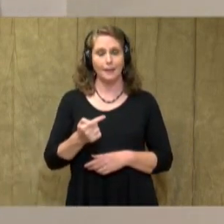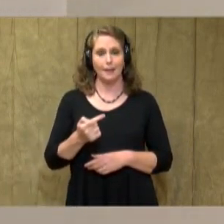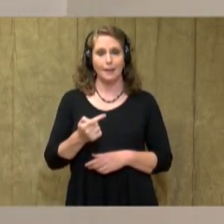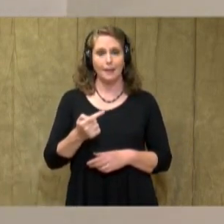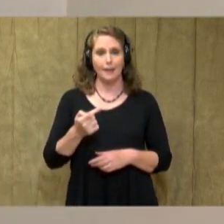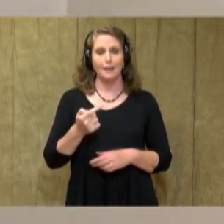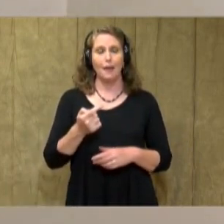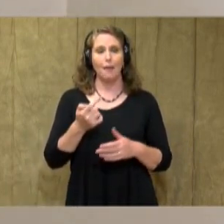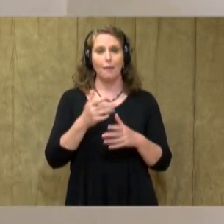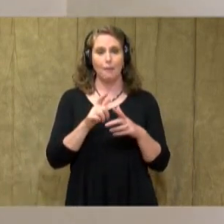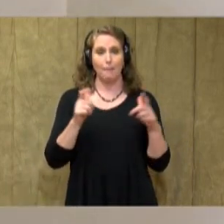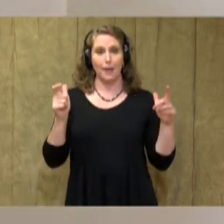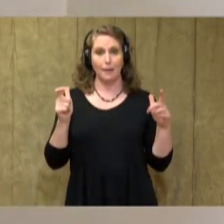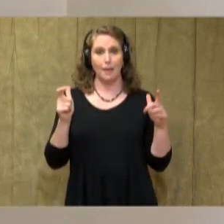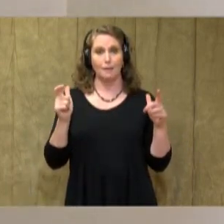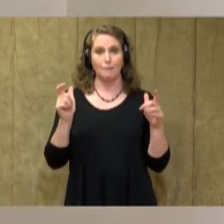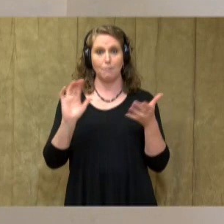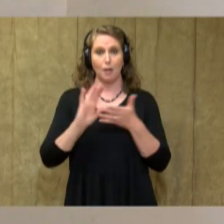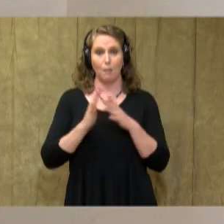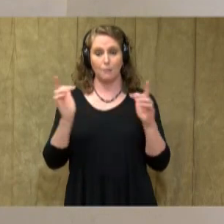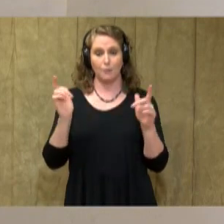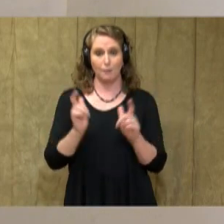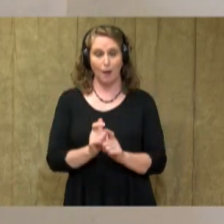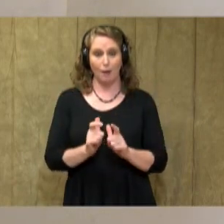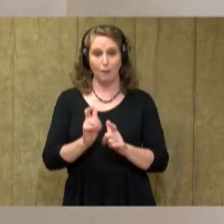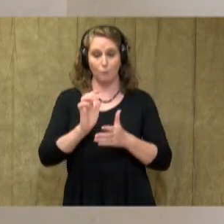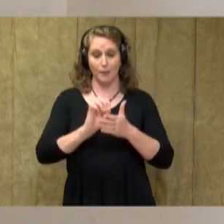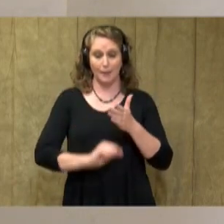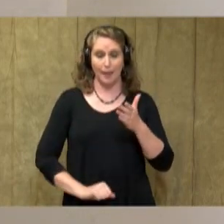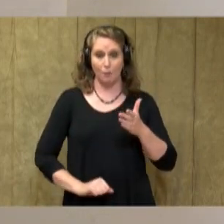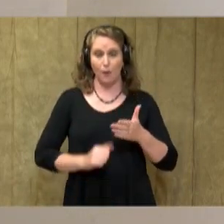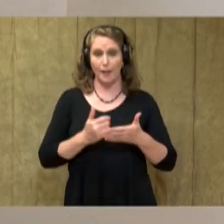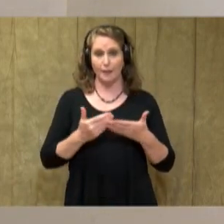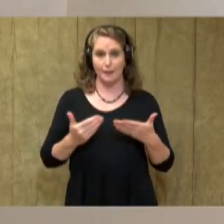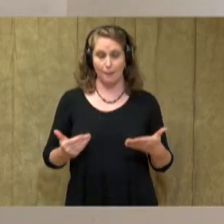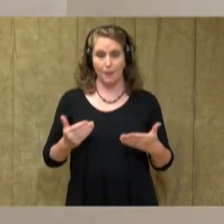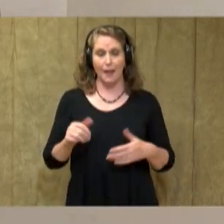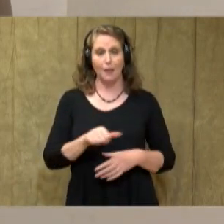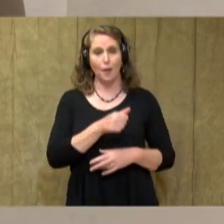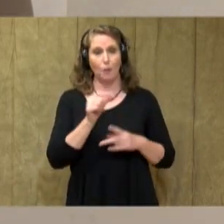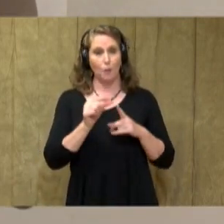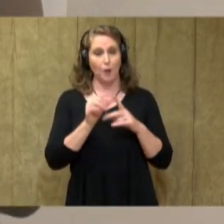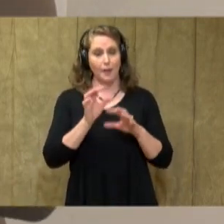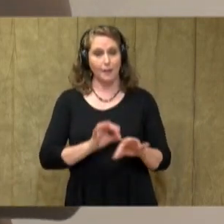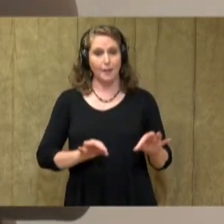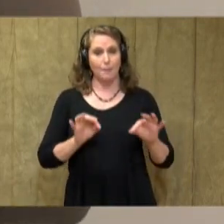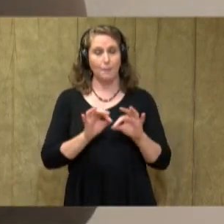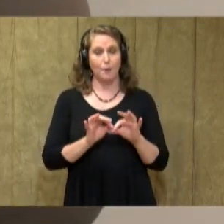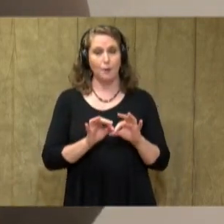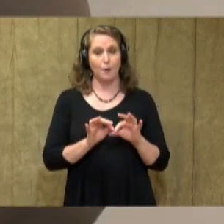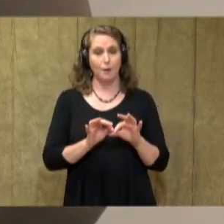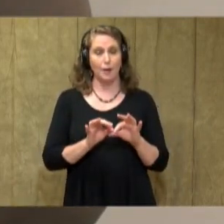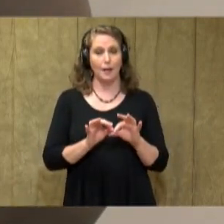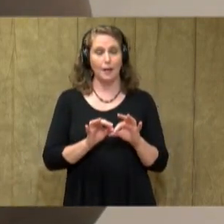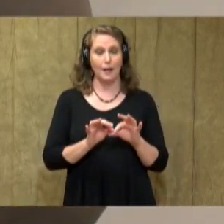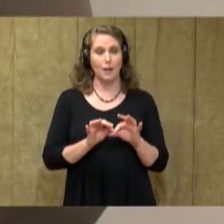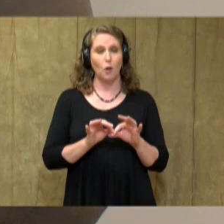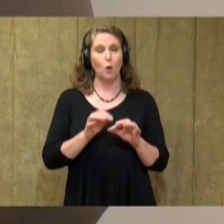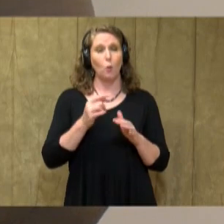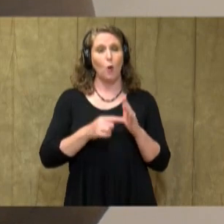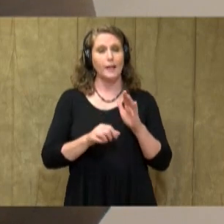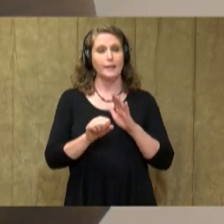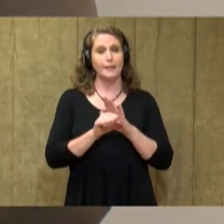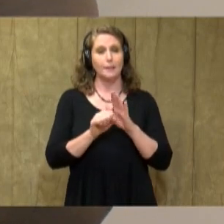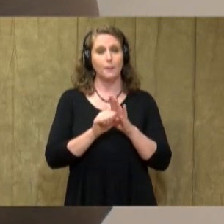apart. So that is one of our words that we need to know today. The other word that we need to know is, what is that symbol that we